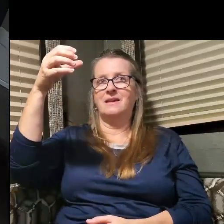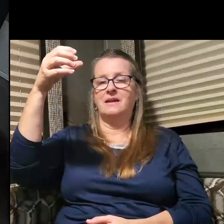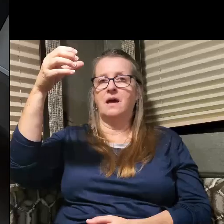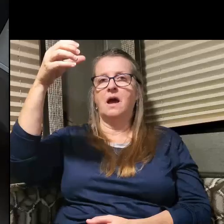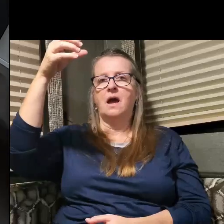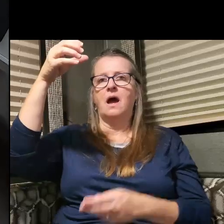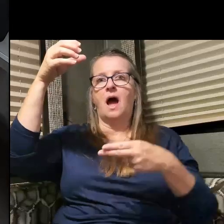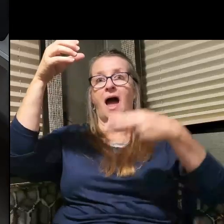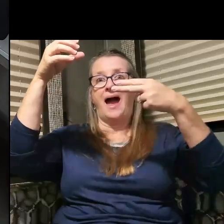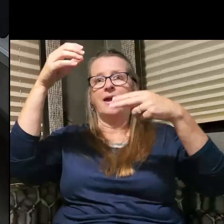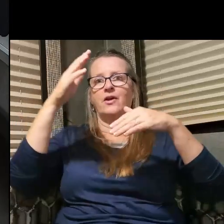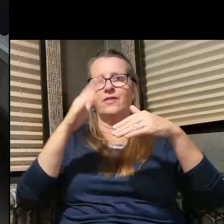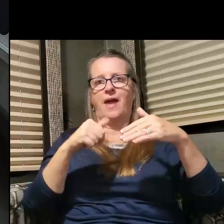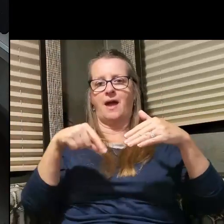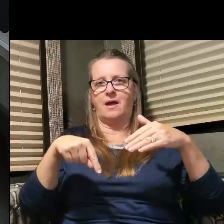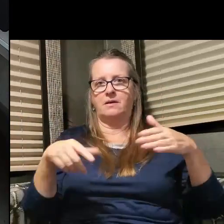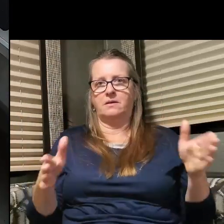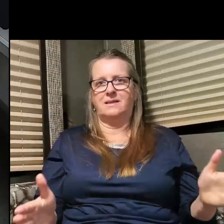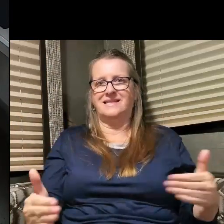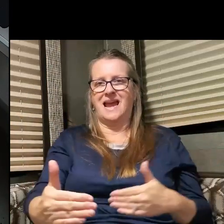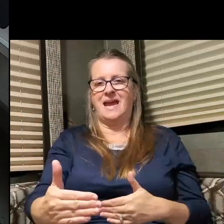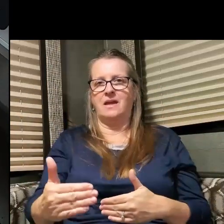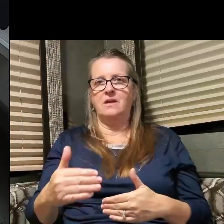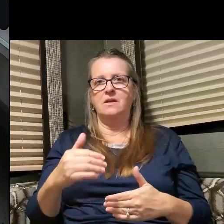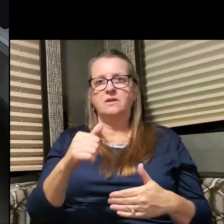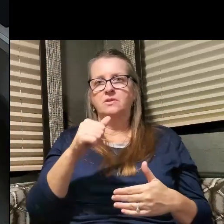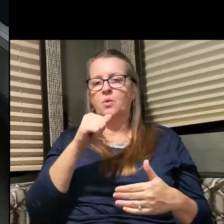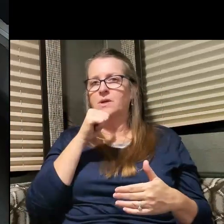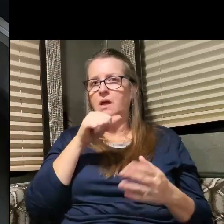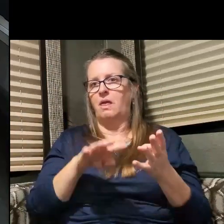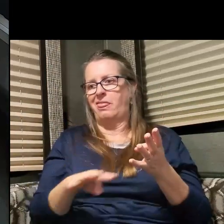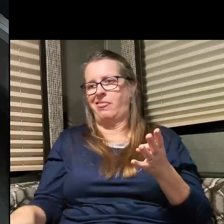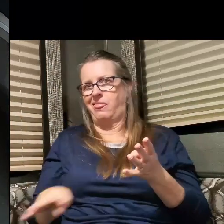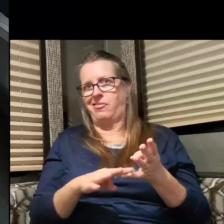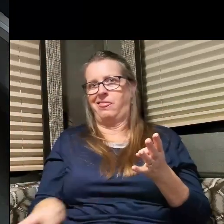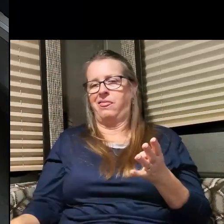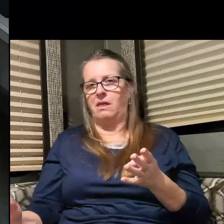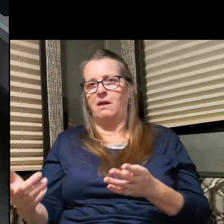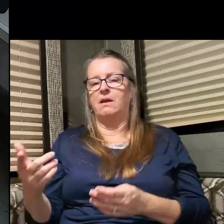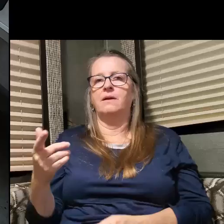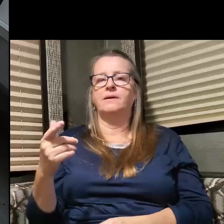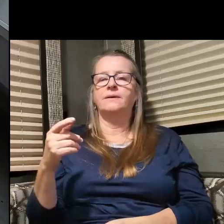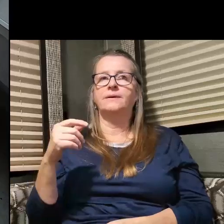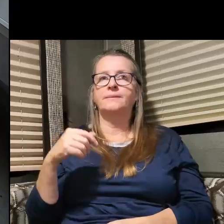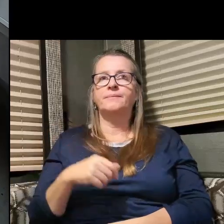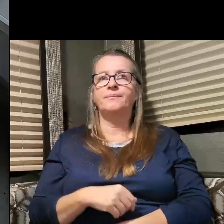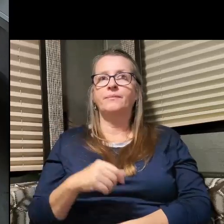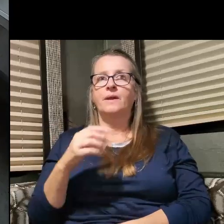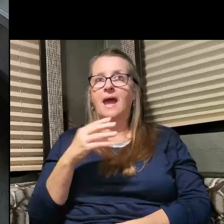this, keep this higher than the tank so the shit does not rush out.